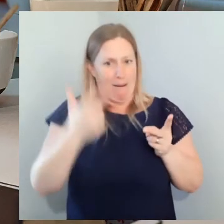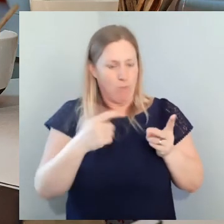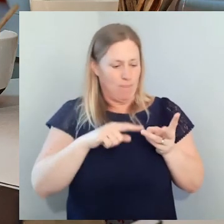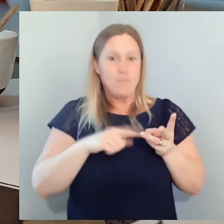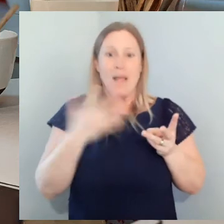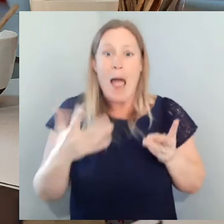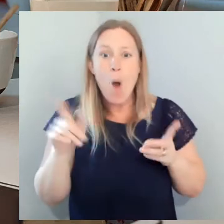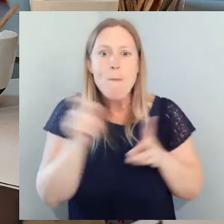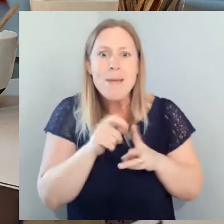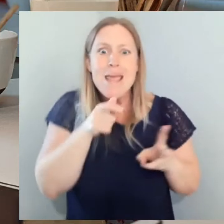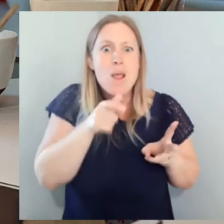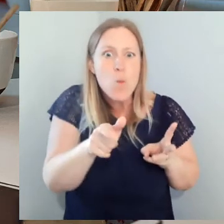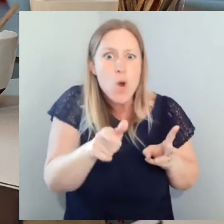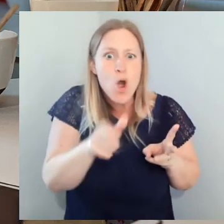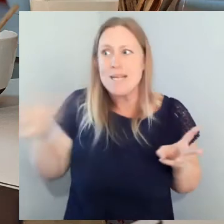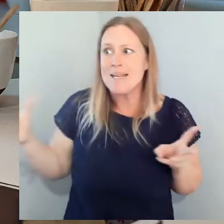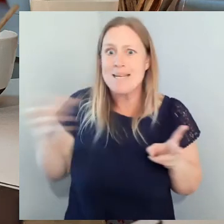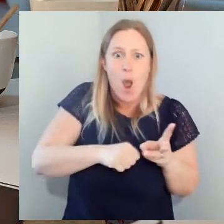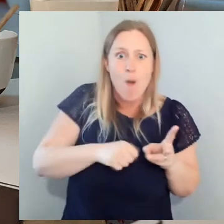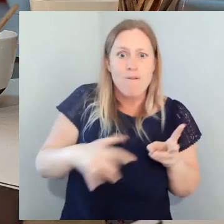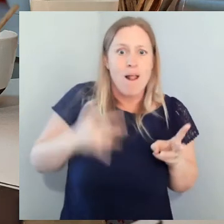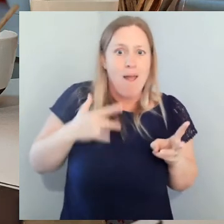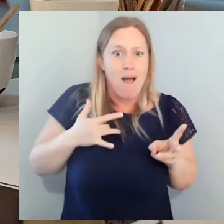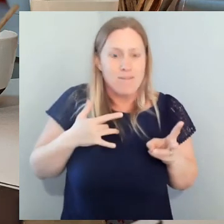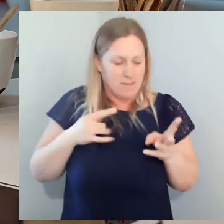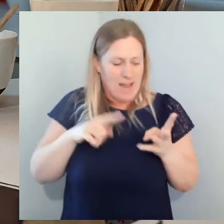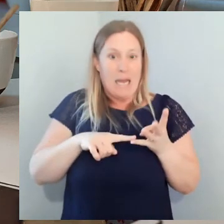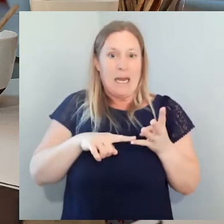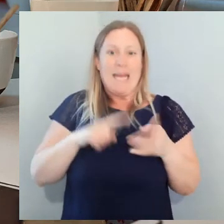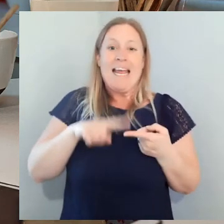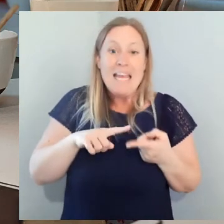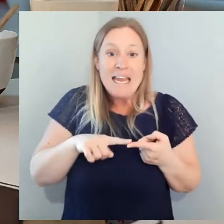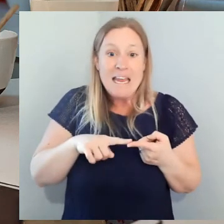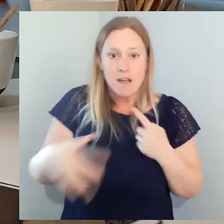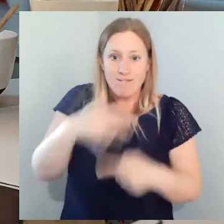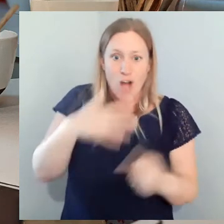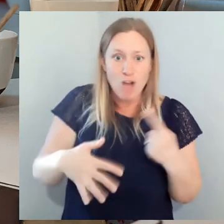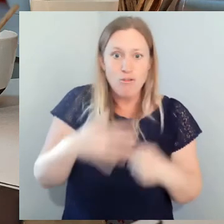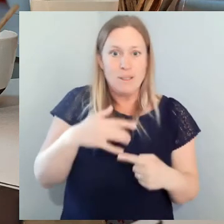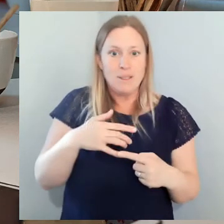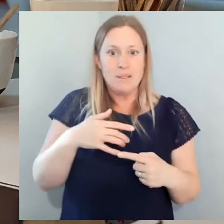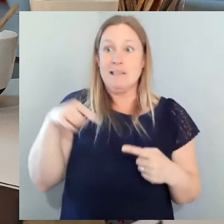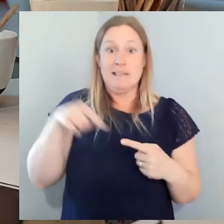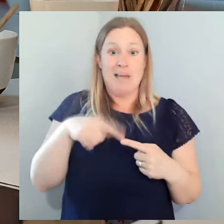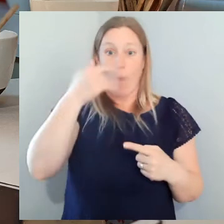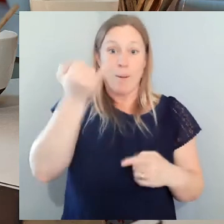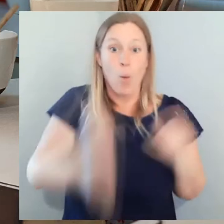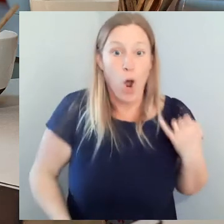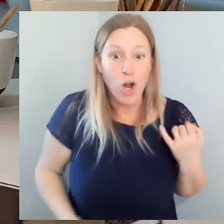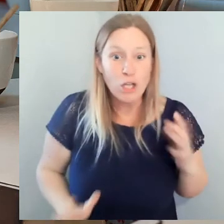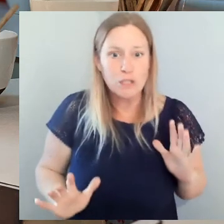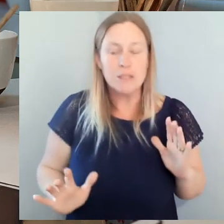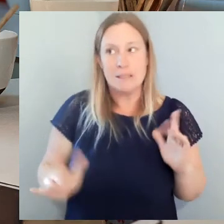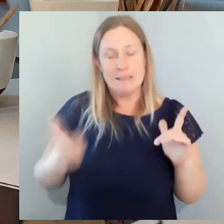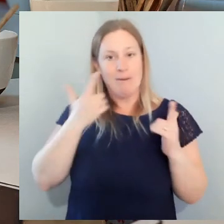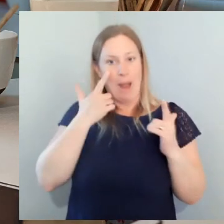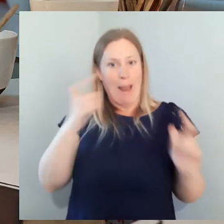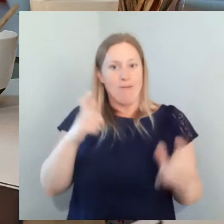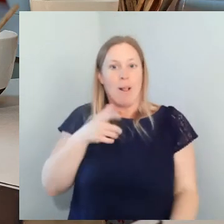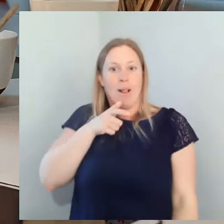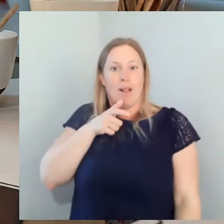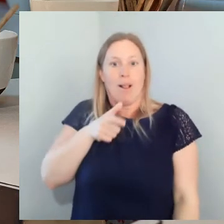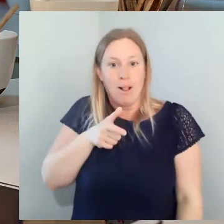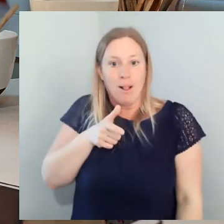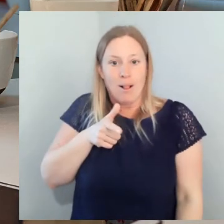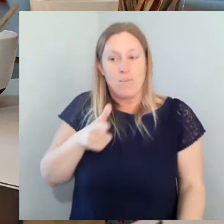world, like the C word used to. Now the P word's completely taken over our lives, and E for the environment, which